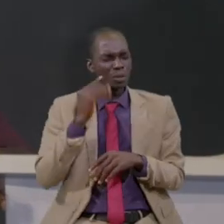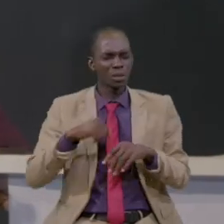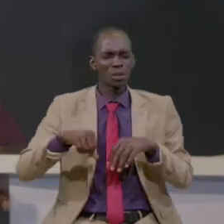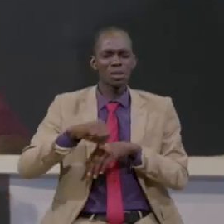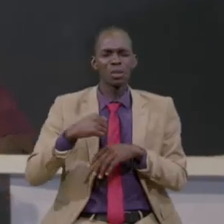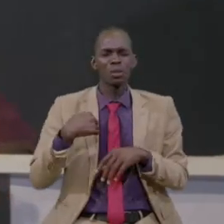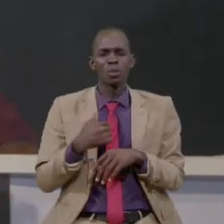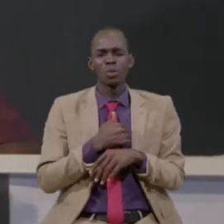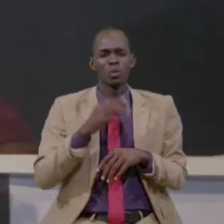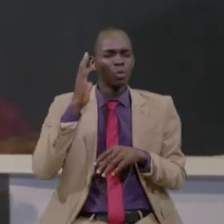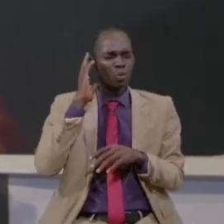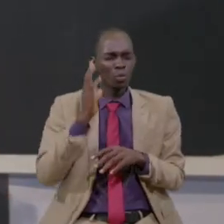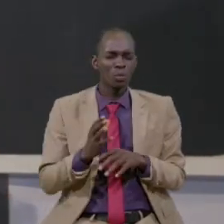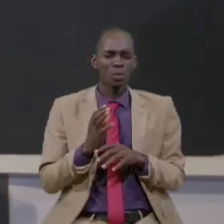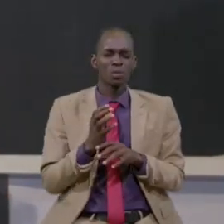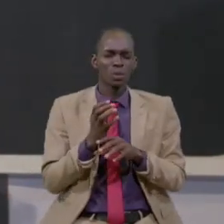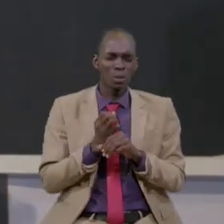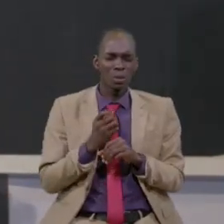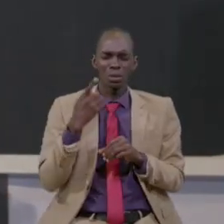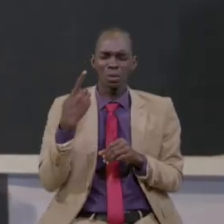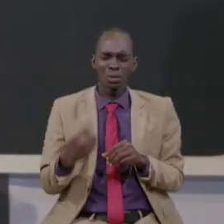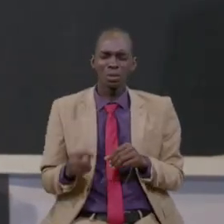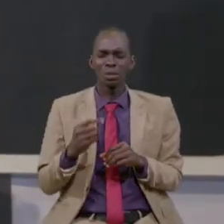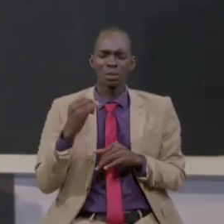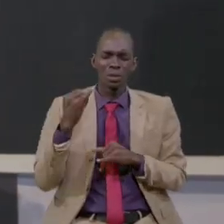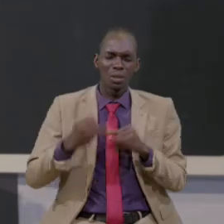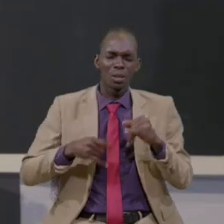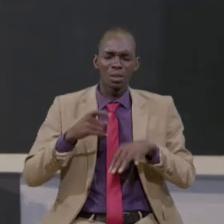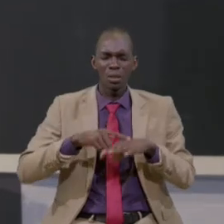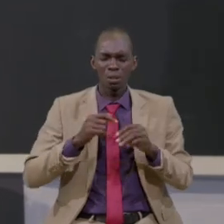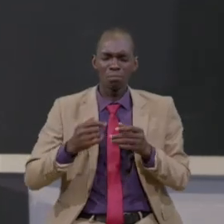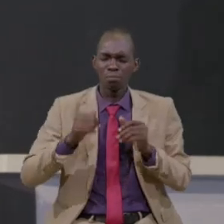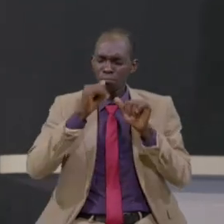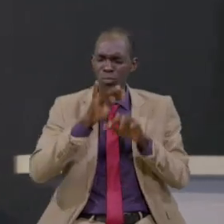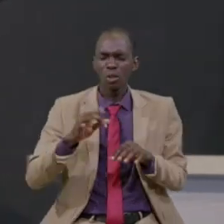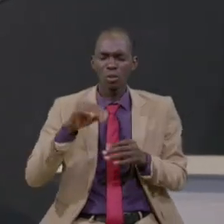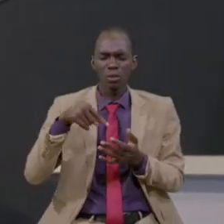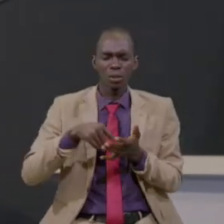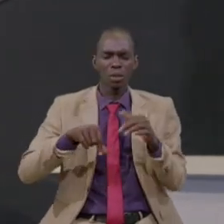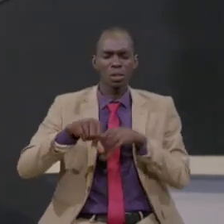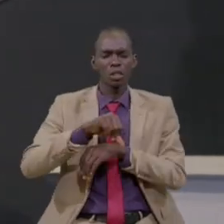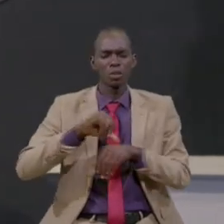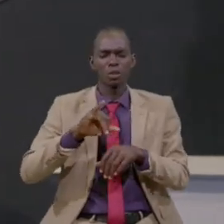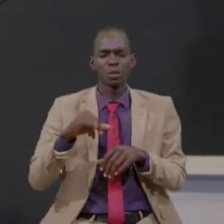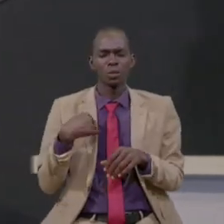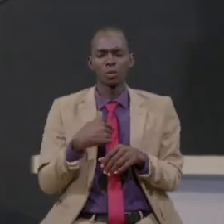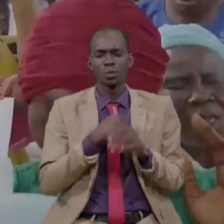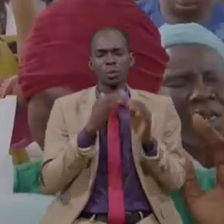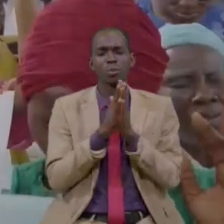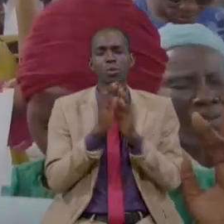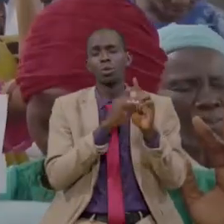end time harvest with this anointing. I pray, Lord, your people will not disappoint